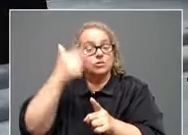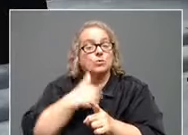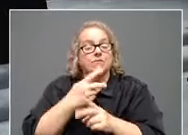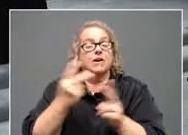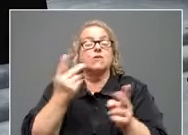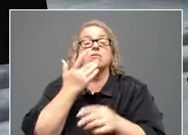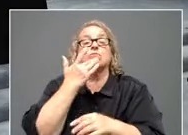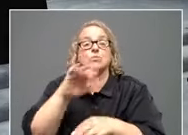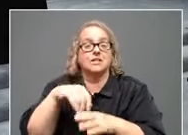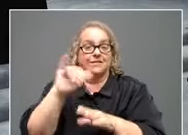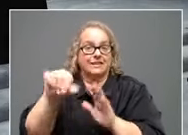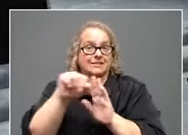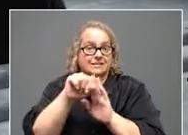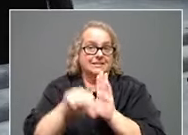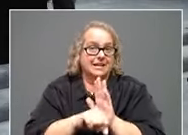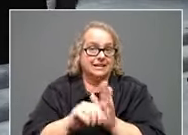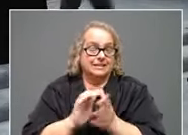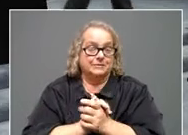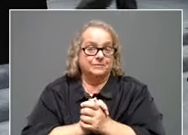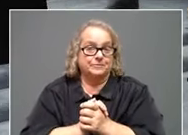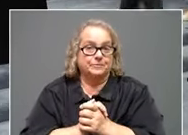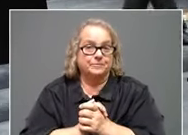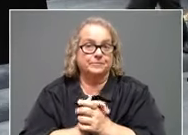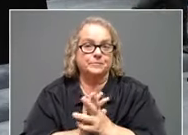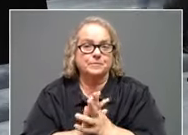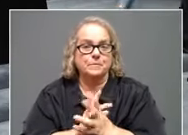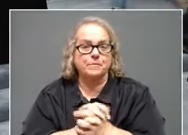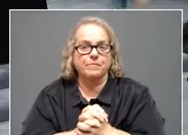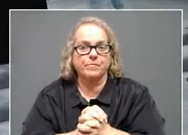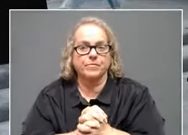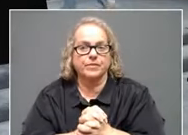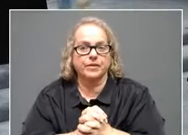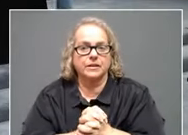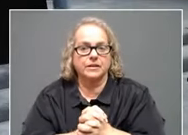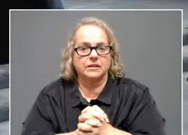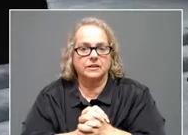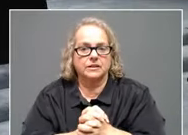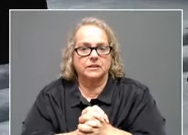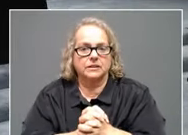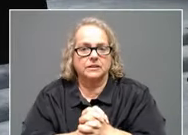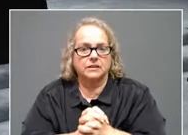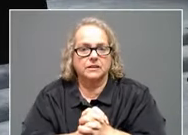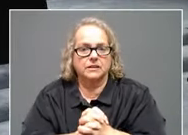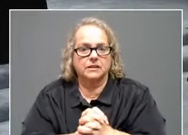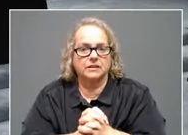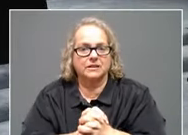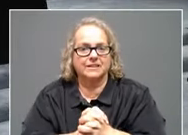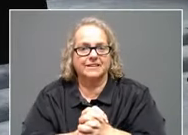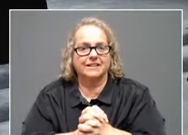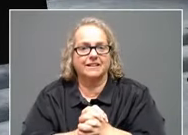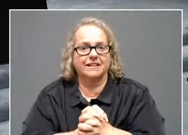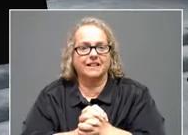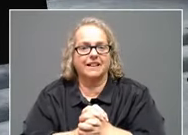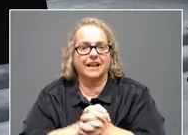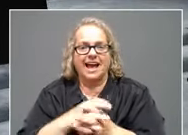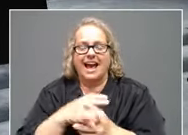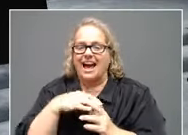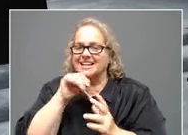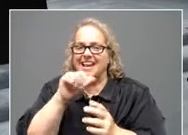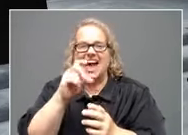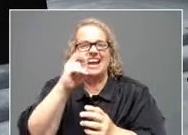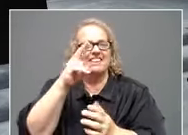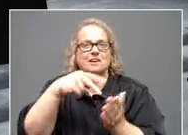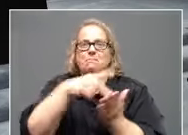state. Governor Coleman. didn't even pay him to say that. Thank